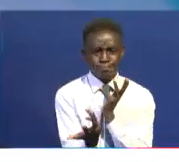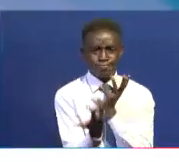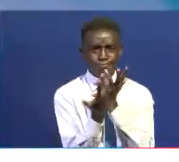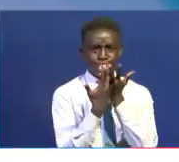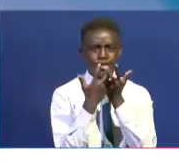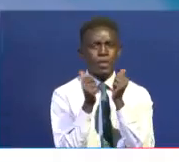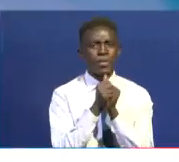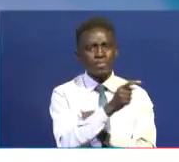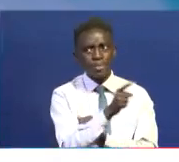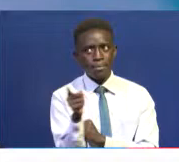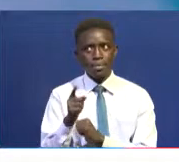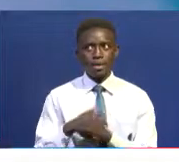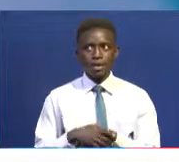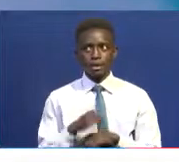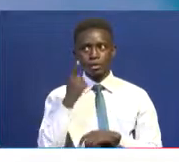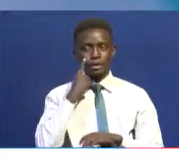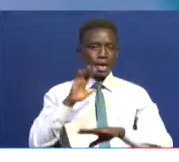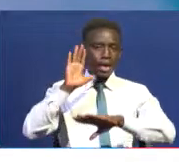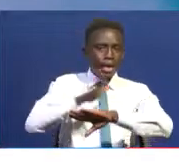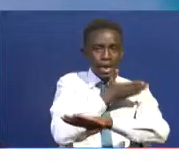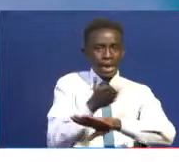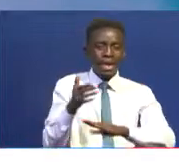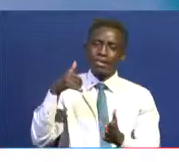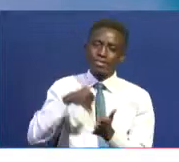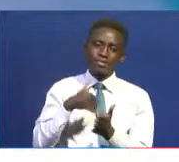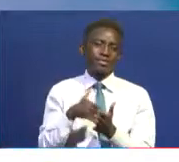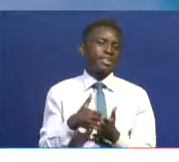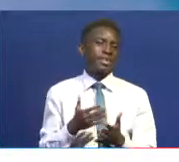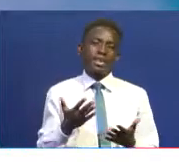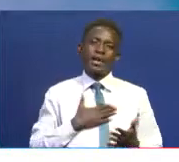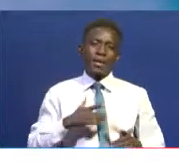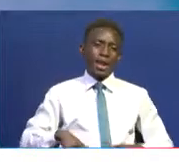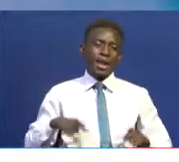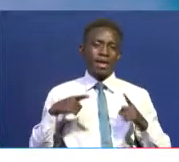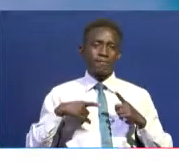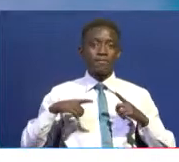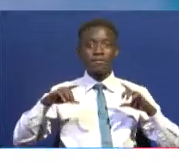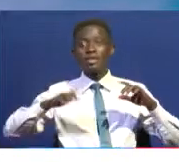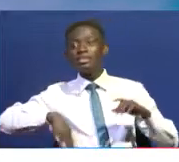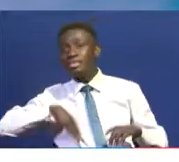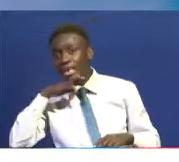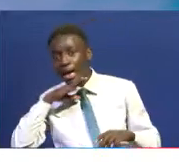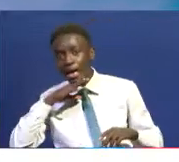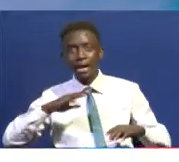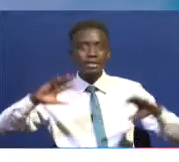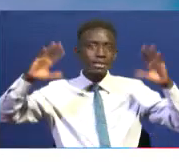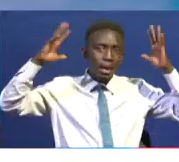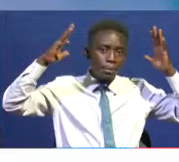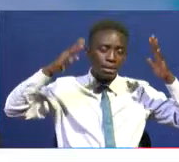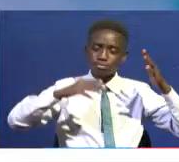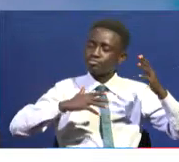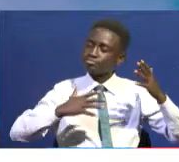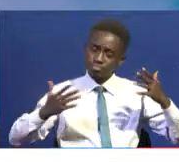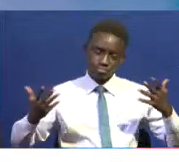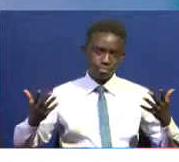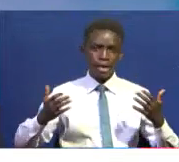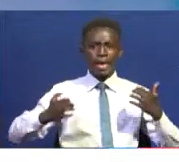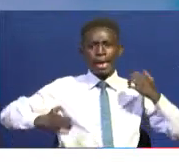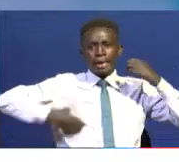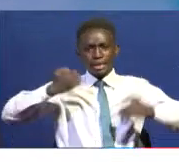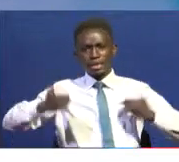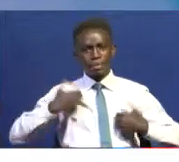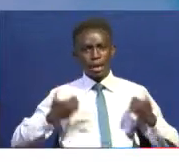mean, music is part of our lives, whether it's a funeral, whether it's a celebration, music is part of our lives. Entertainment is part of our